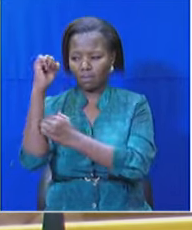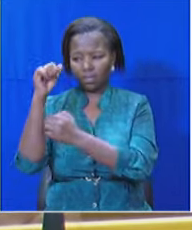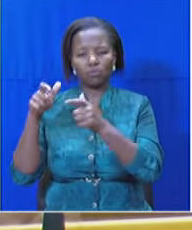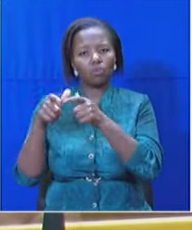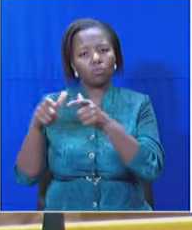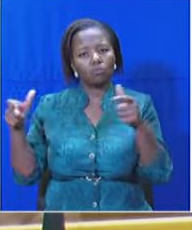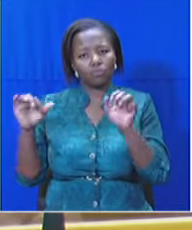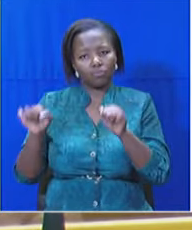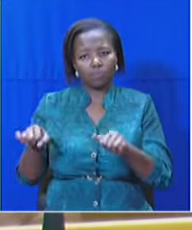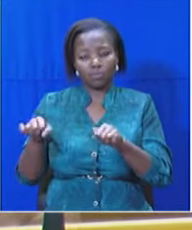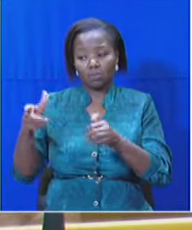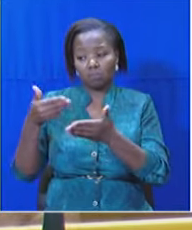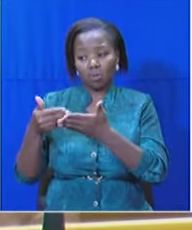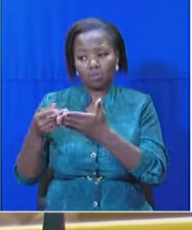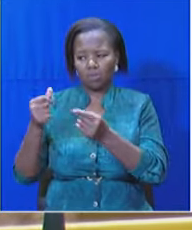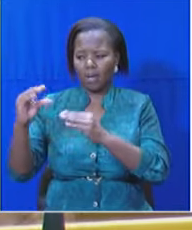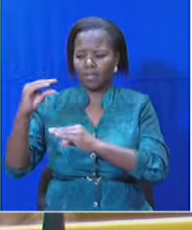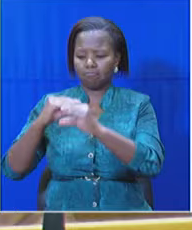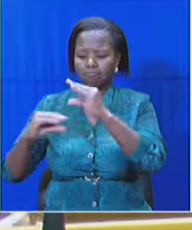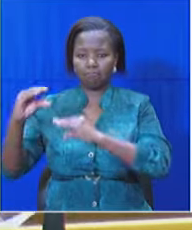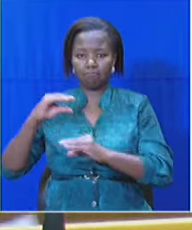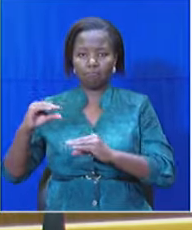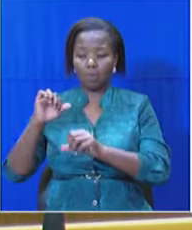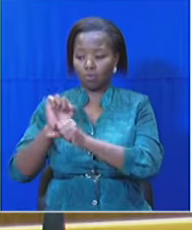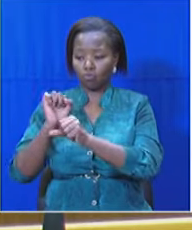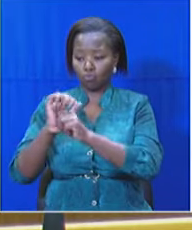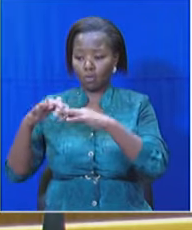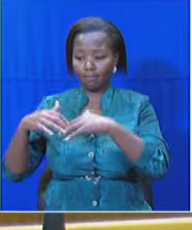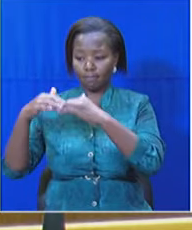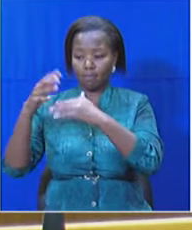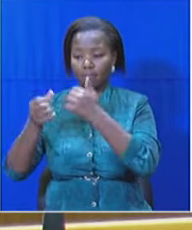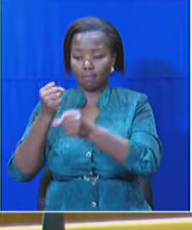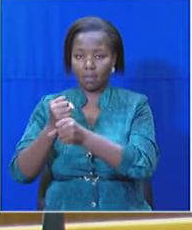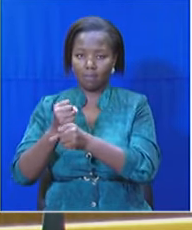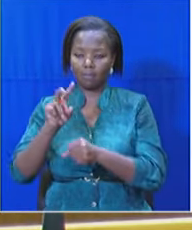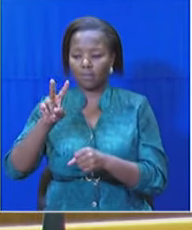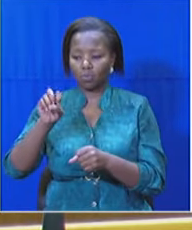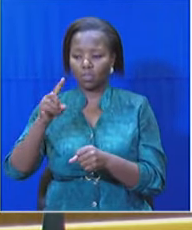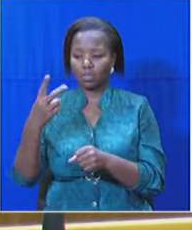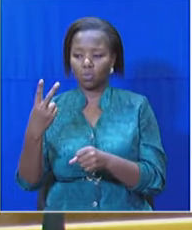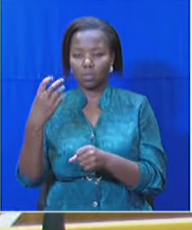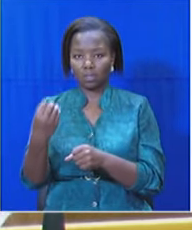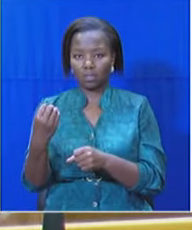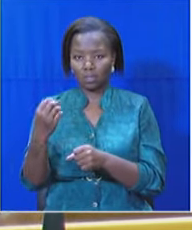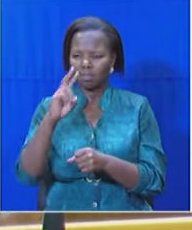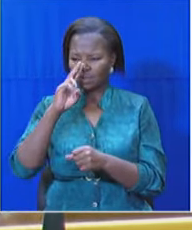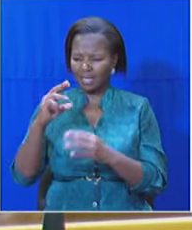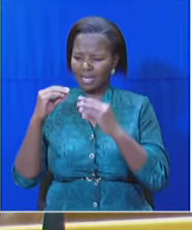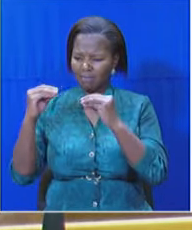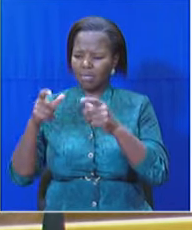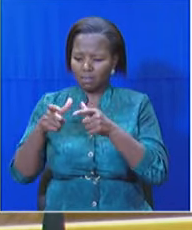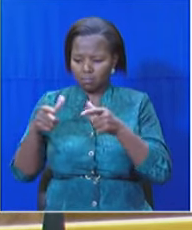economic development potential and opportunities by 2020. More still needs to be done on enterprise development